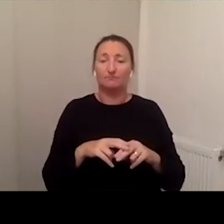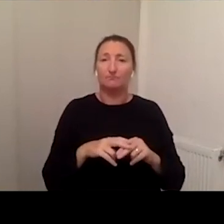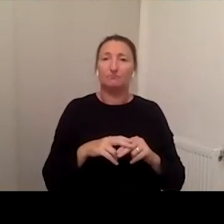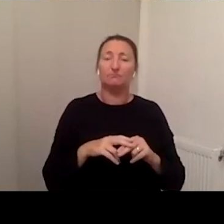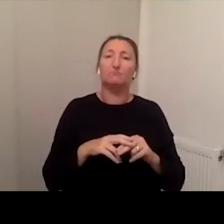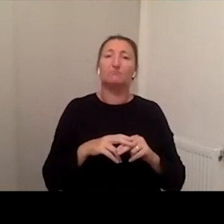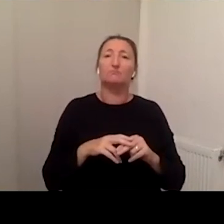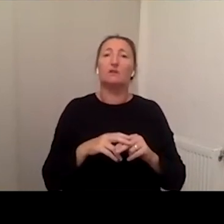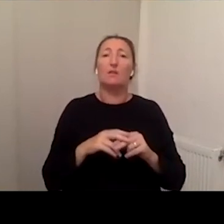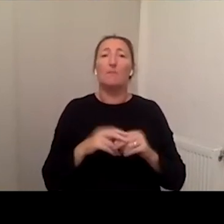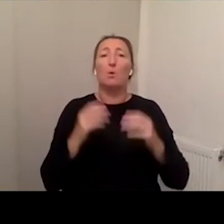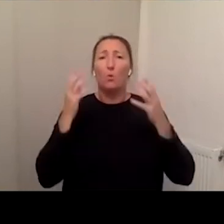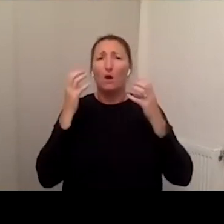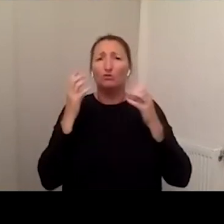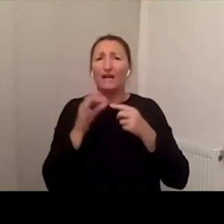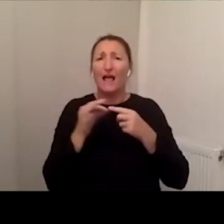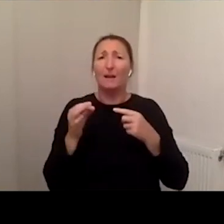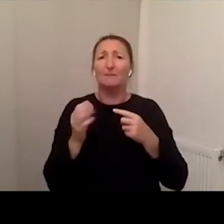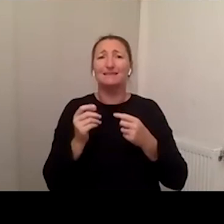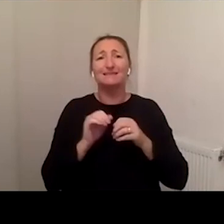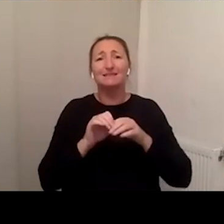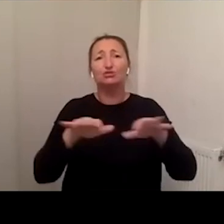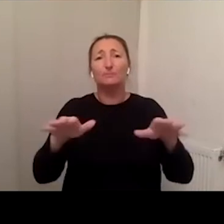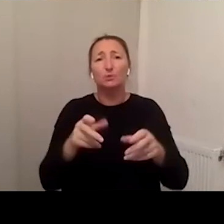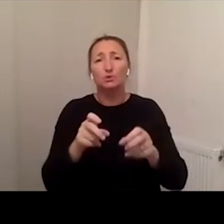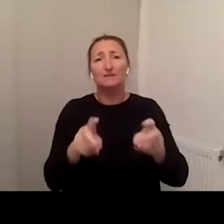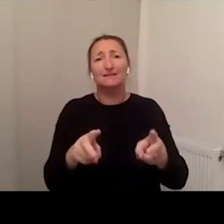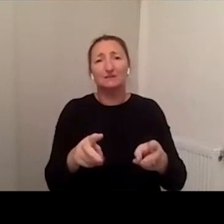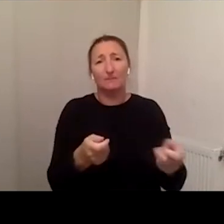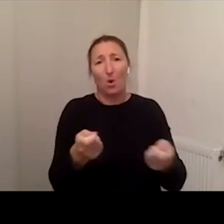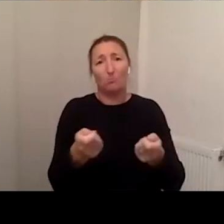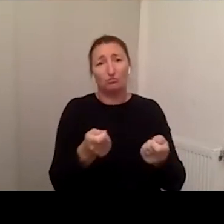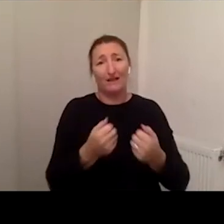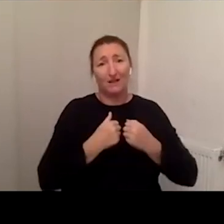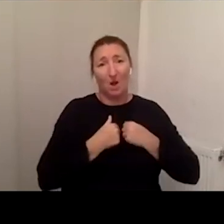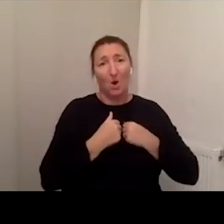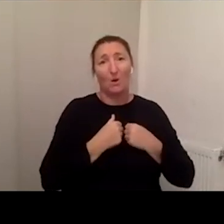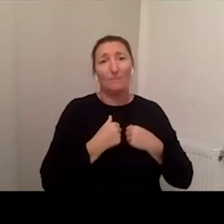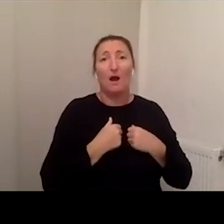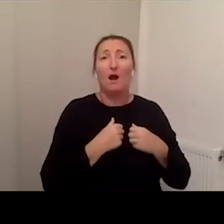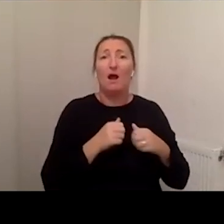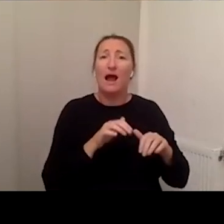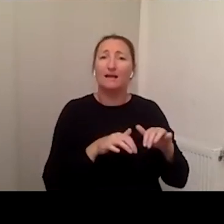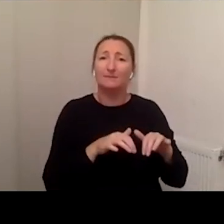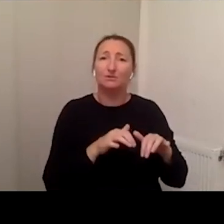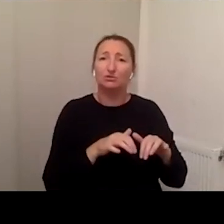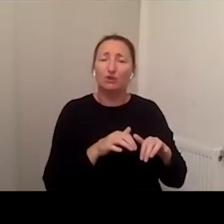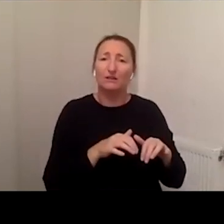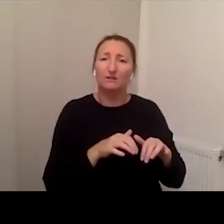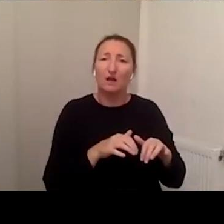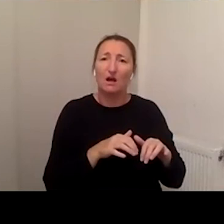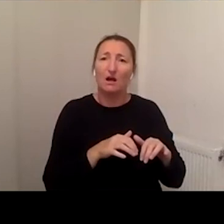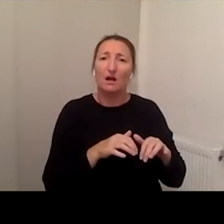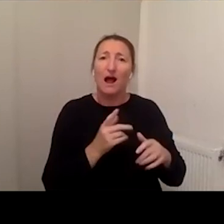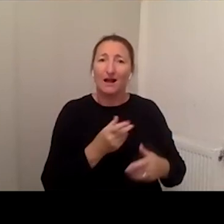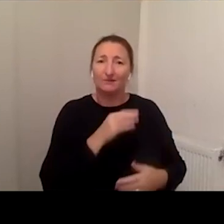element is the distribution system operator, which is owned by the municipalities. And for them, it's a way of earning money, and